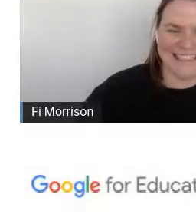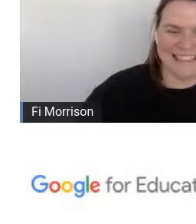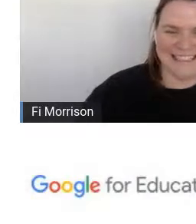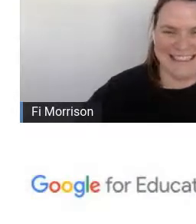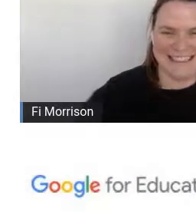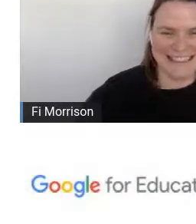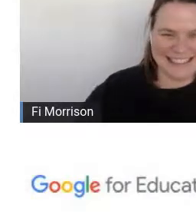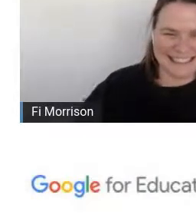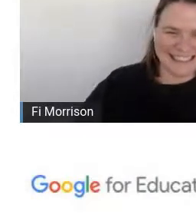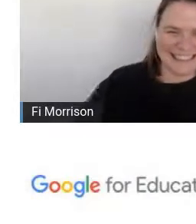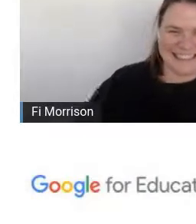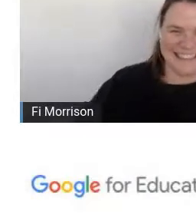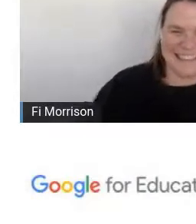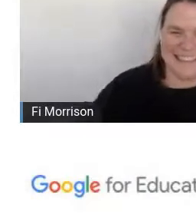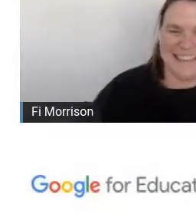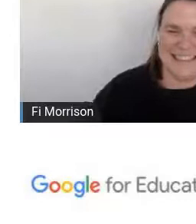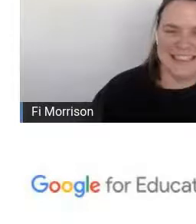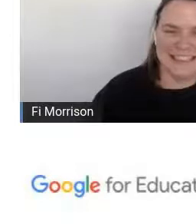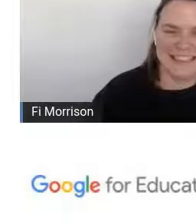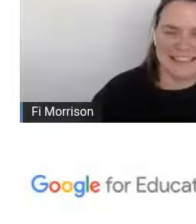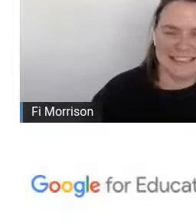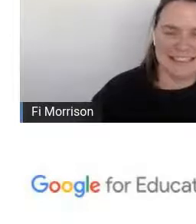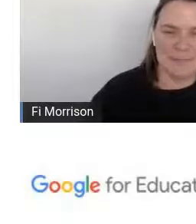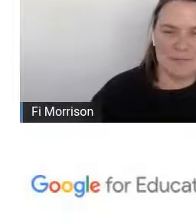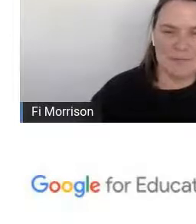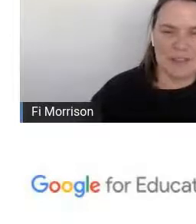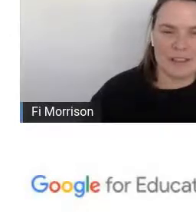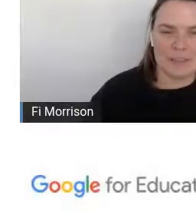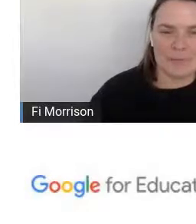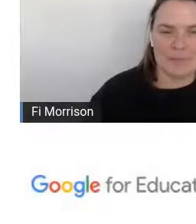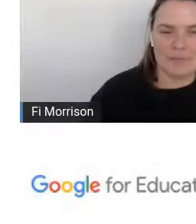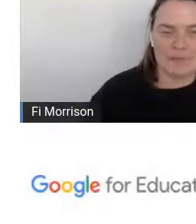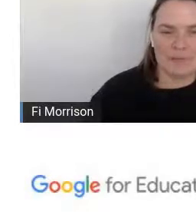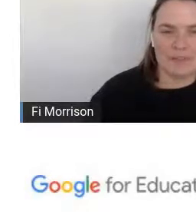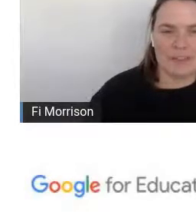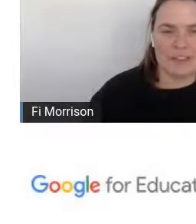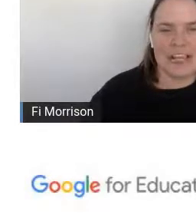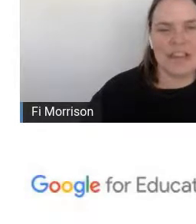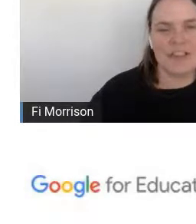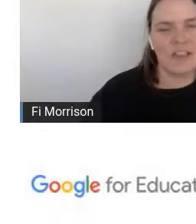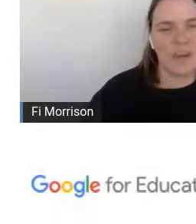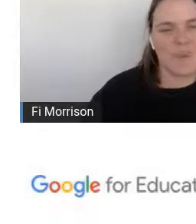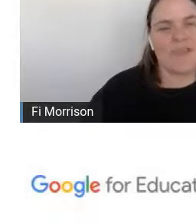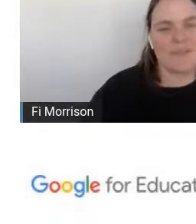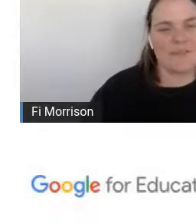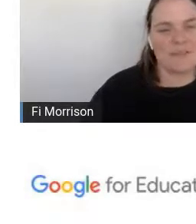sure if you wanted that yet. But if you could get to that, that would be great. Yeah.